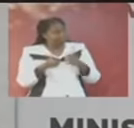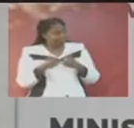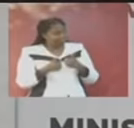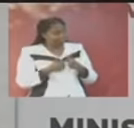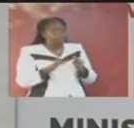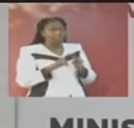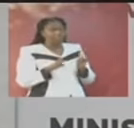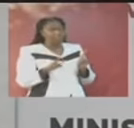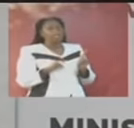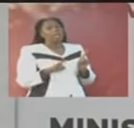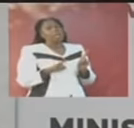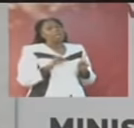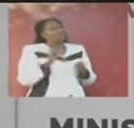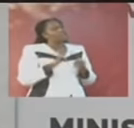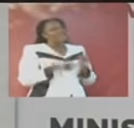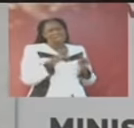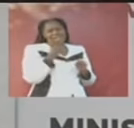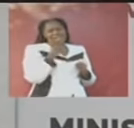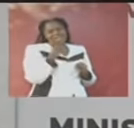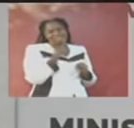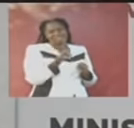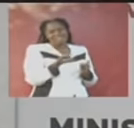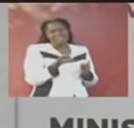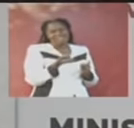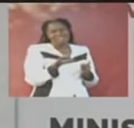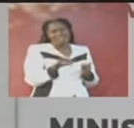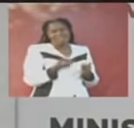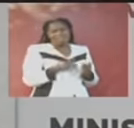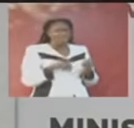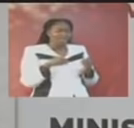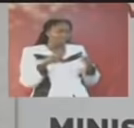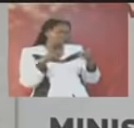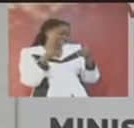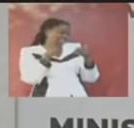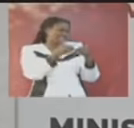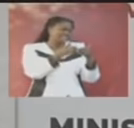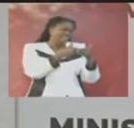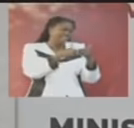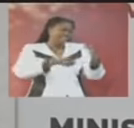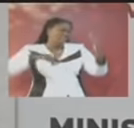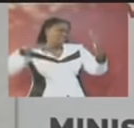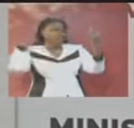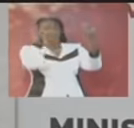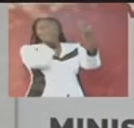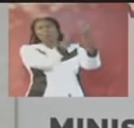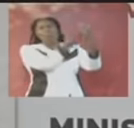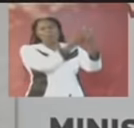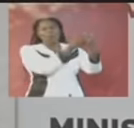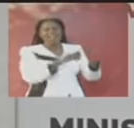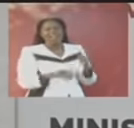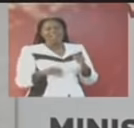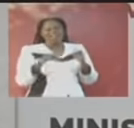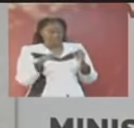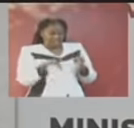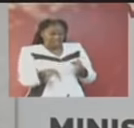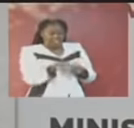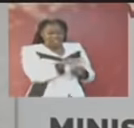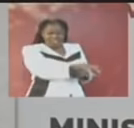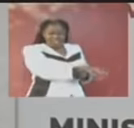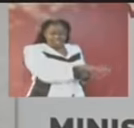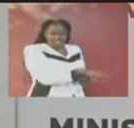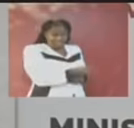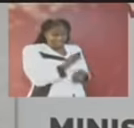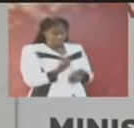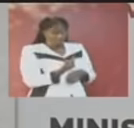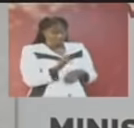it would be a little premature to say how far we are from the actual cluster only phase until we have a little more of